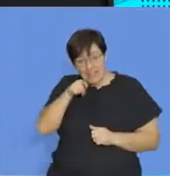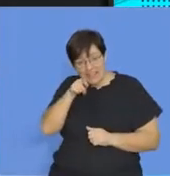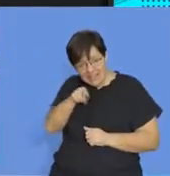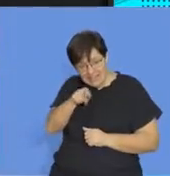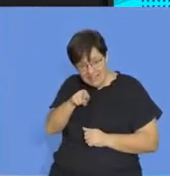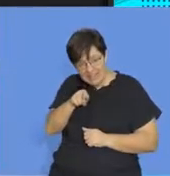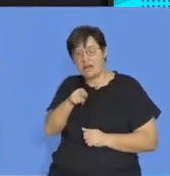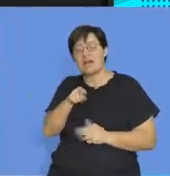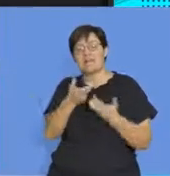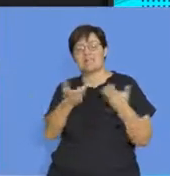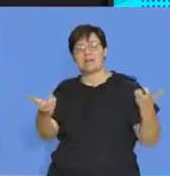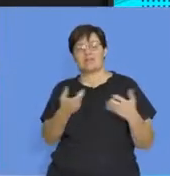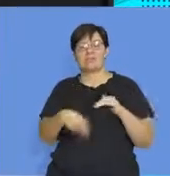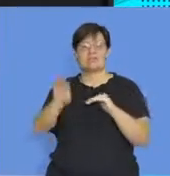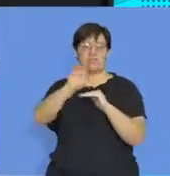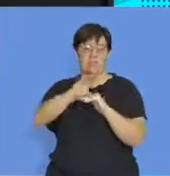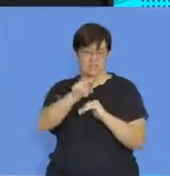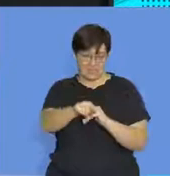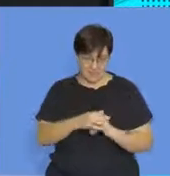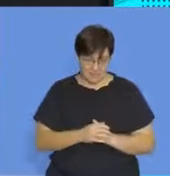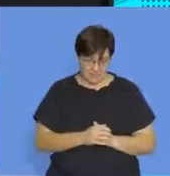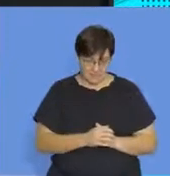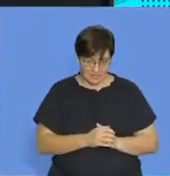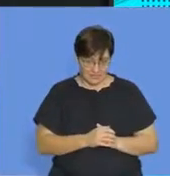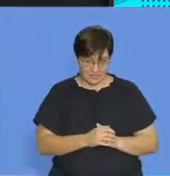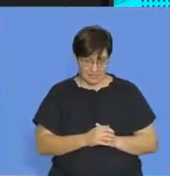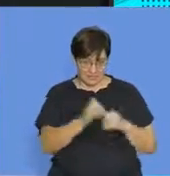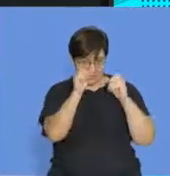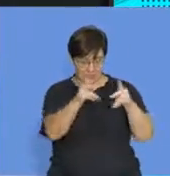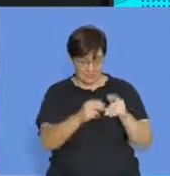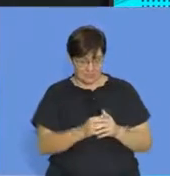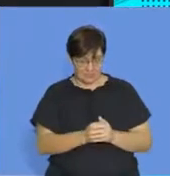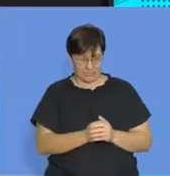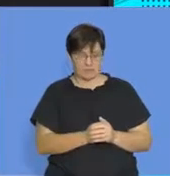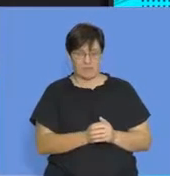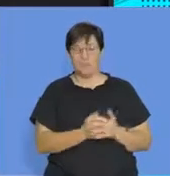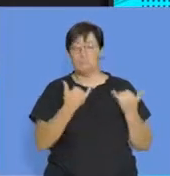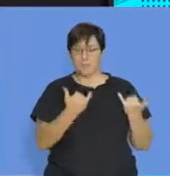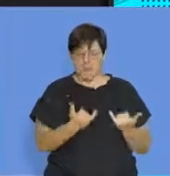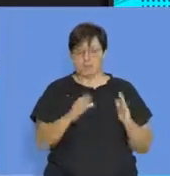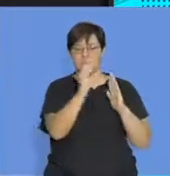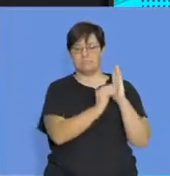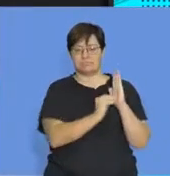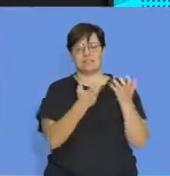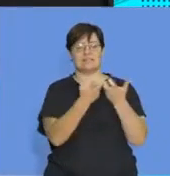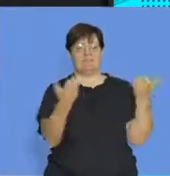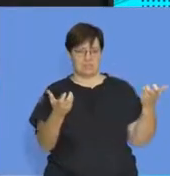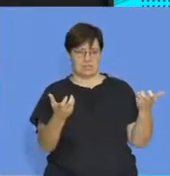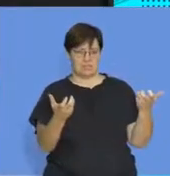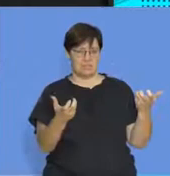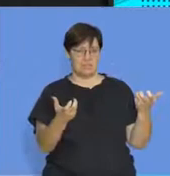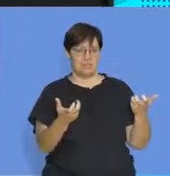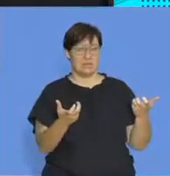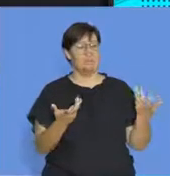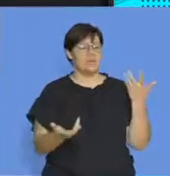13th month separately as his bonus. Okay, so I'm going to record it separately, but